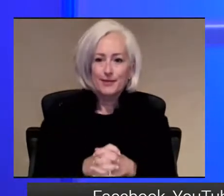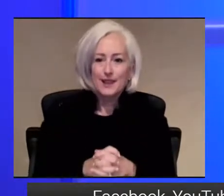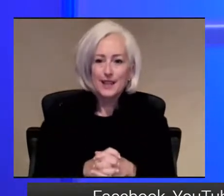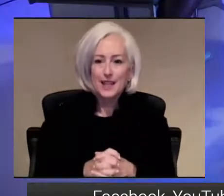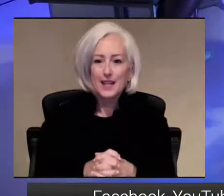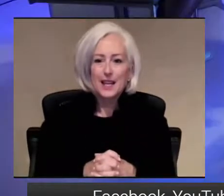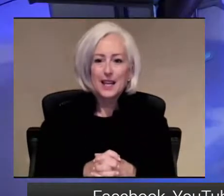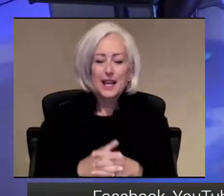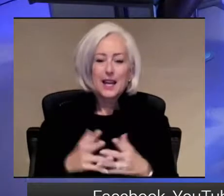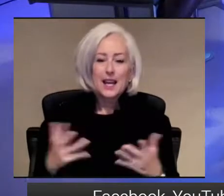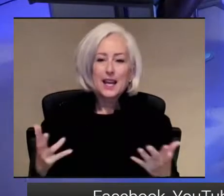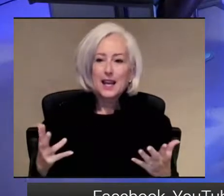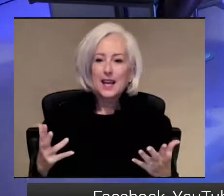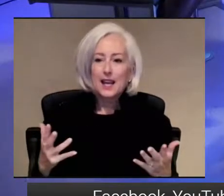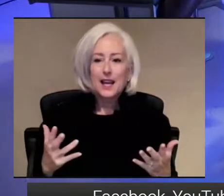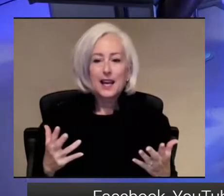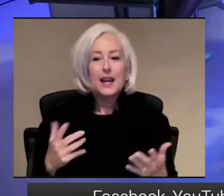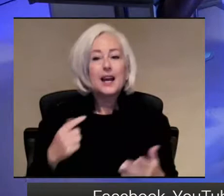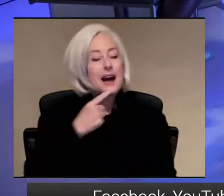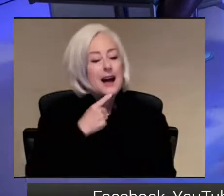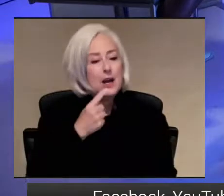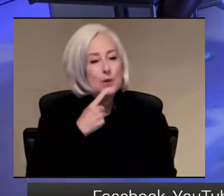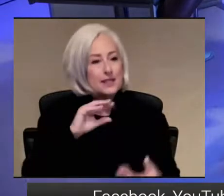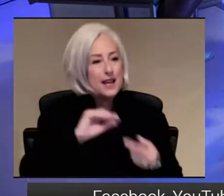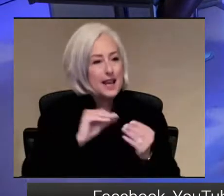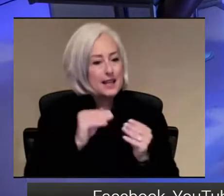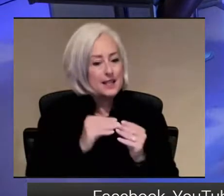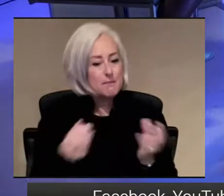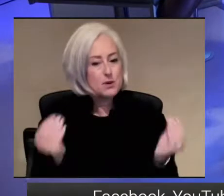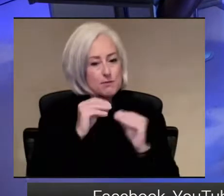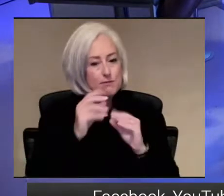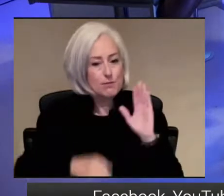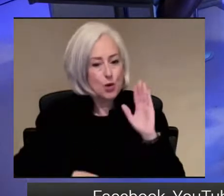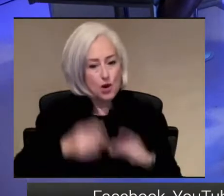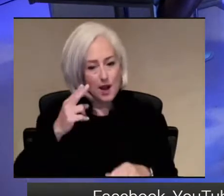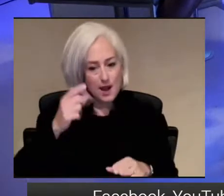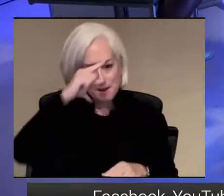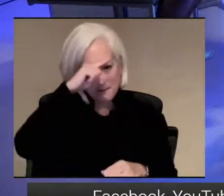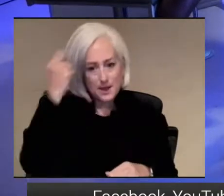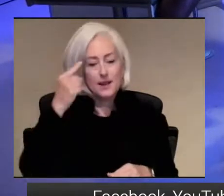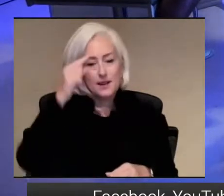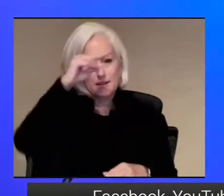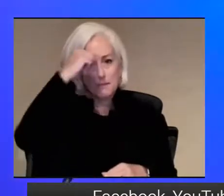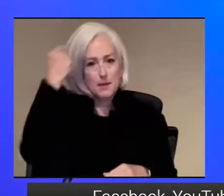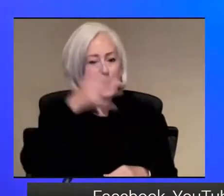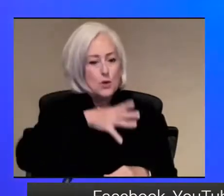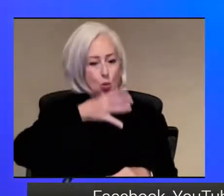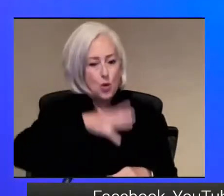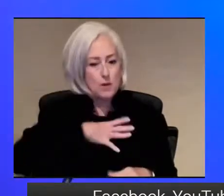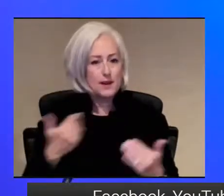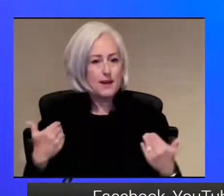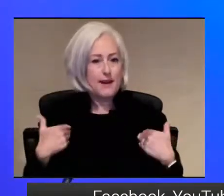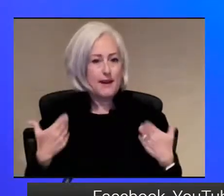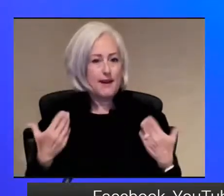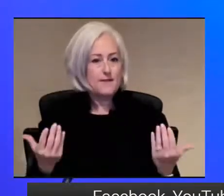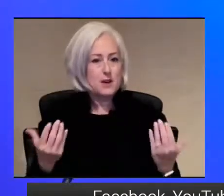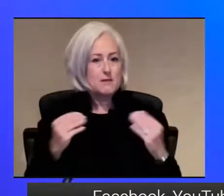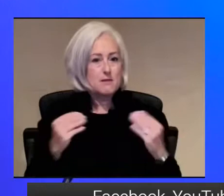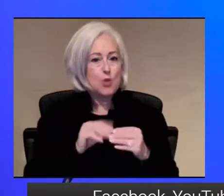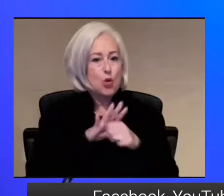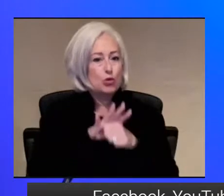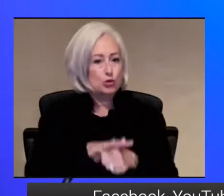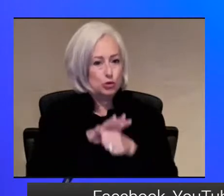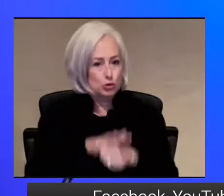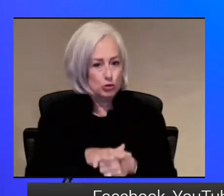I would say that the numbers are higher because black women are dealing with more stress. Yes. Like the reality of the things that they're dealing with in